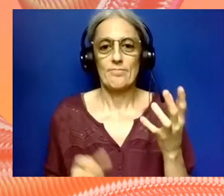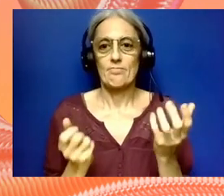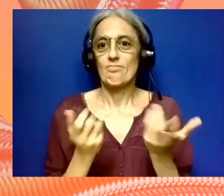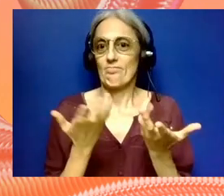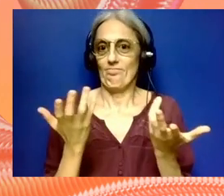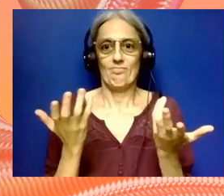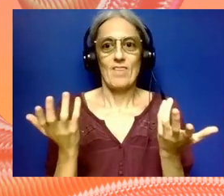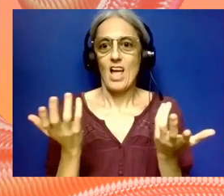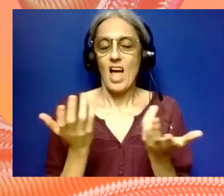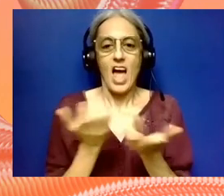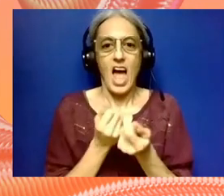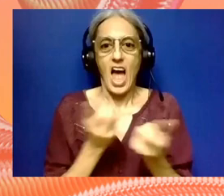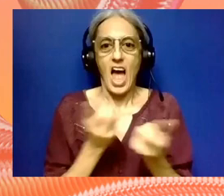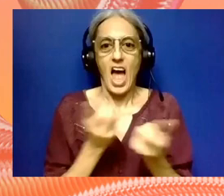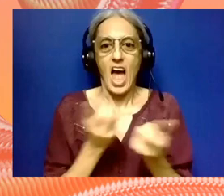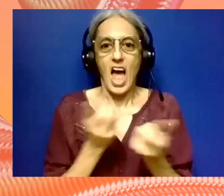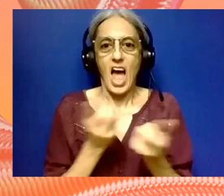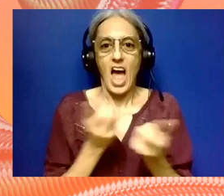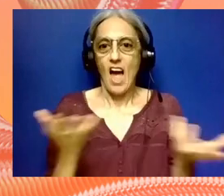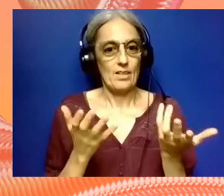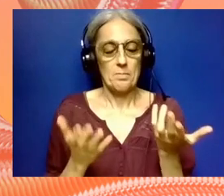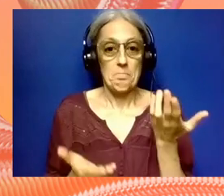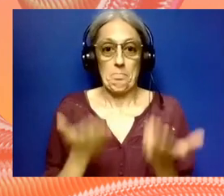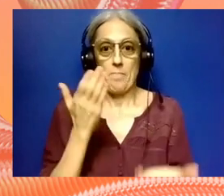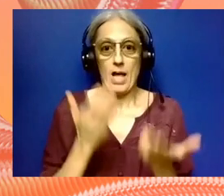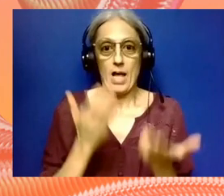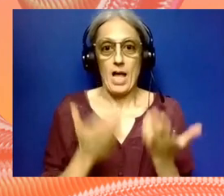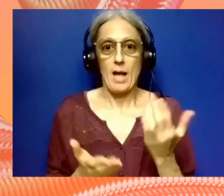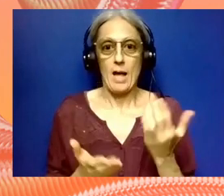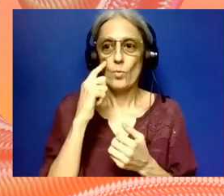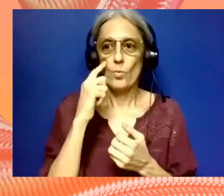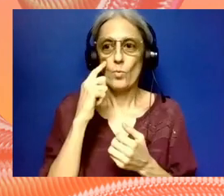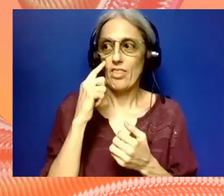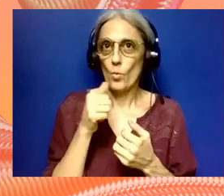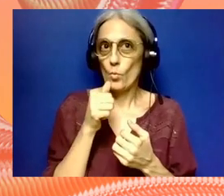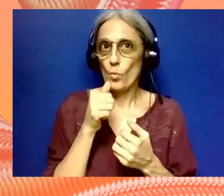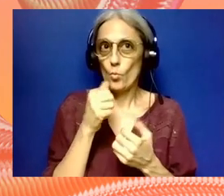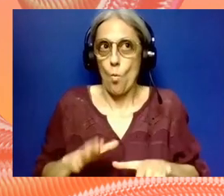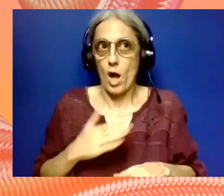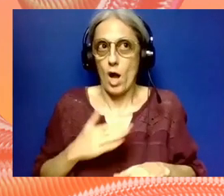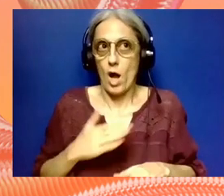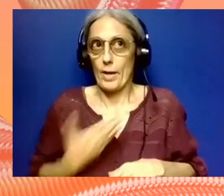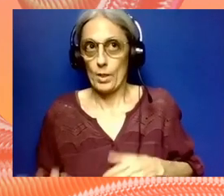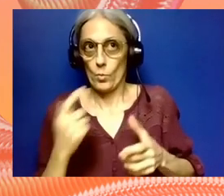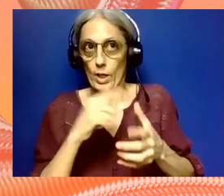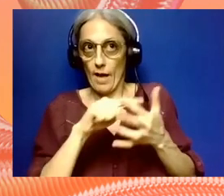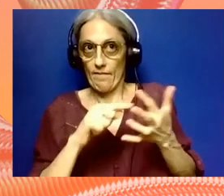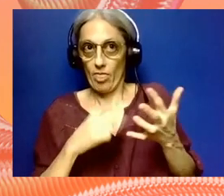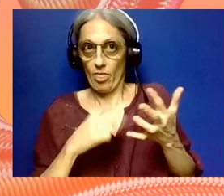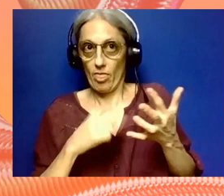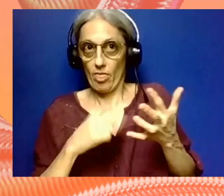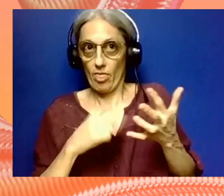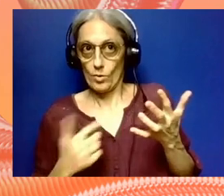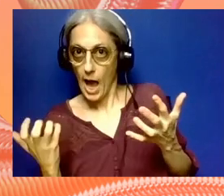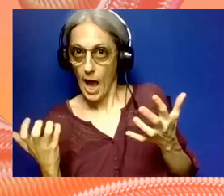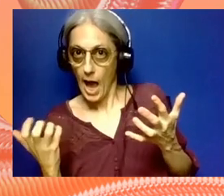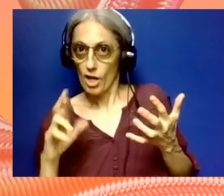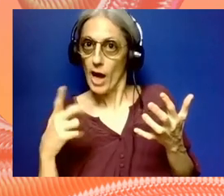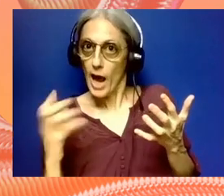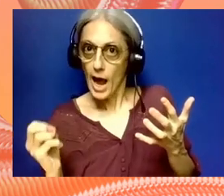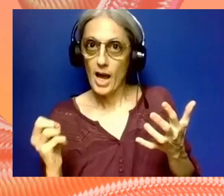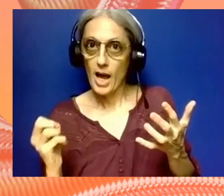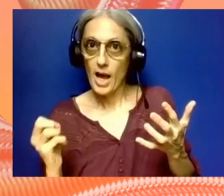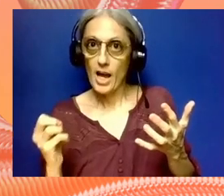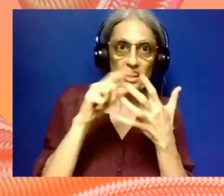to consider that we might be embodying or carrying around with us. And then collectively, it's how we deal with things that